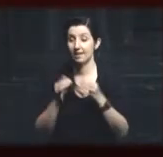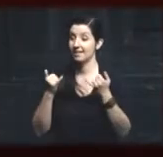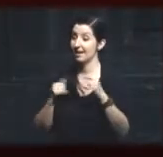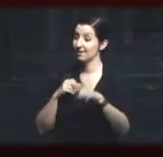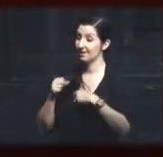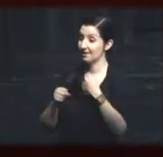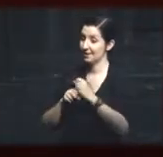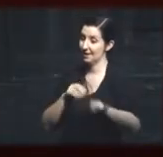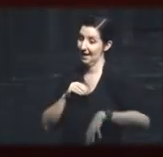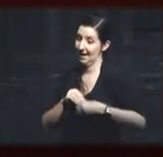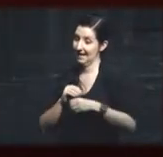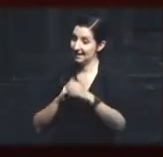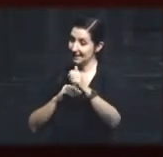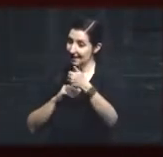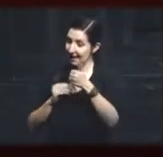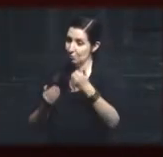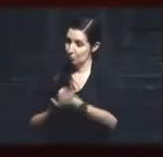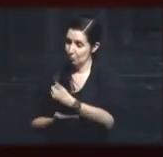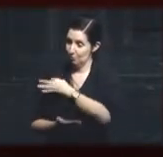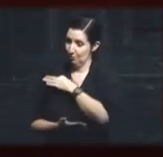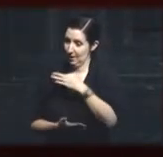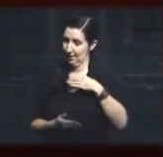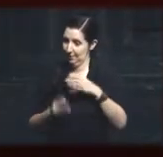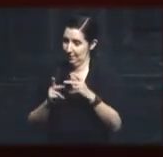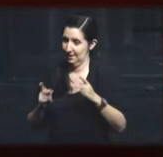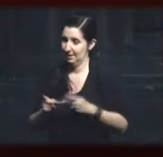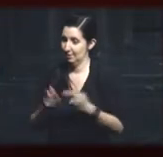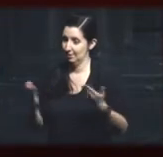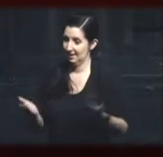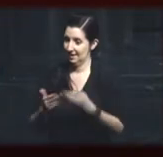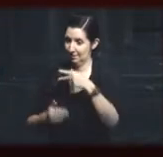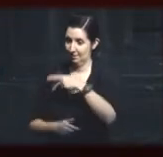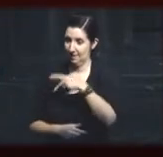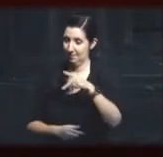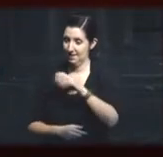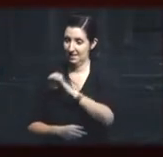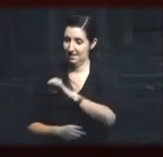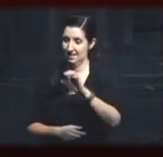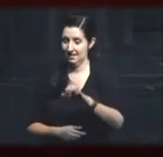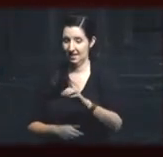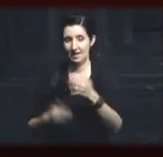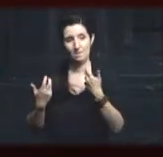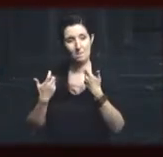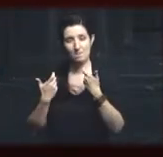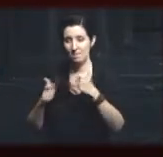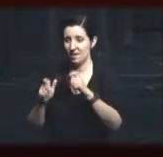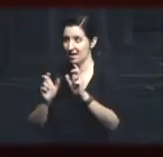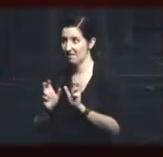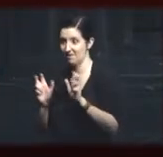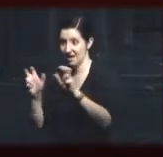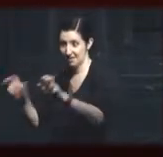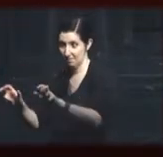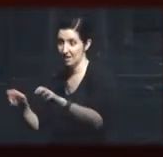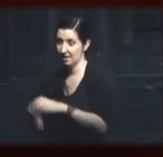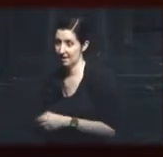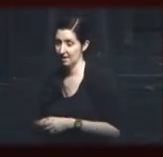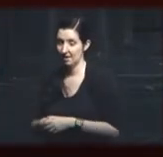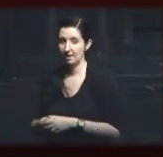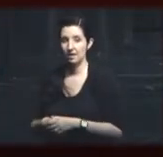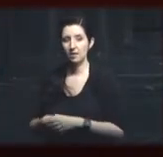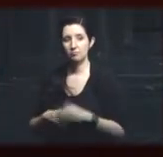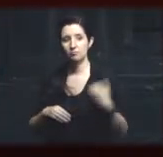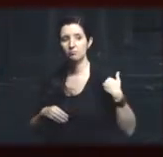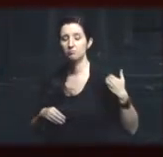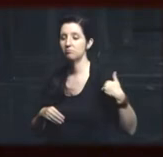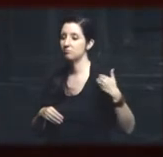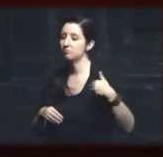faculty positions at Pikes Peak Community College. So we're making a huge investment after years of being very steady state with faculty,